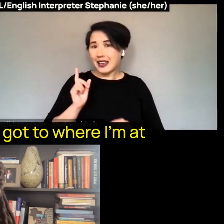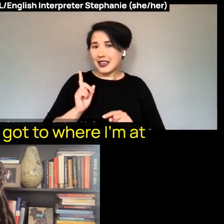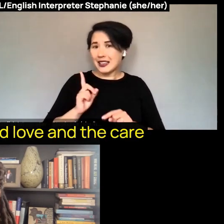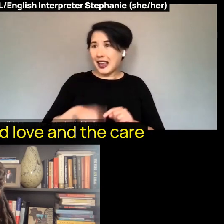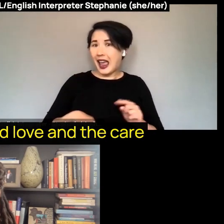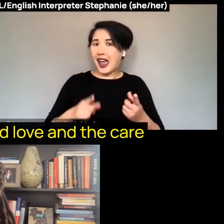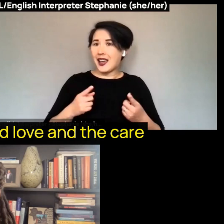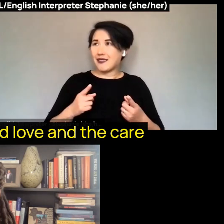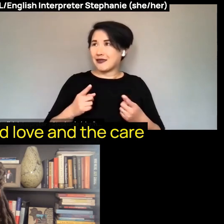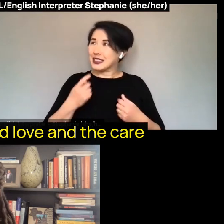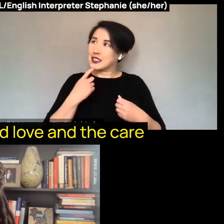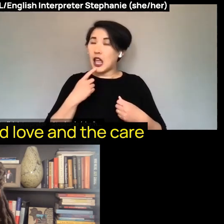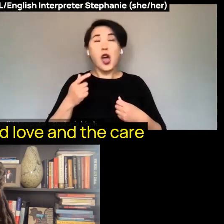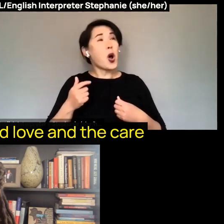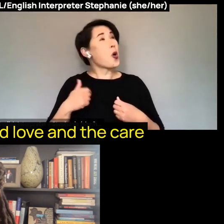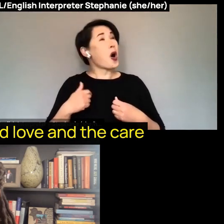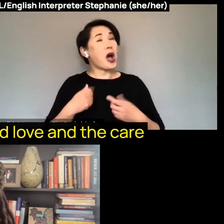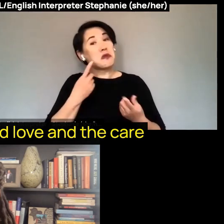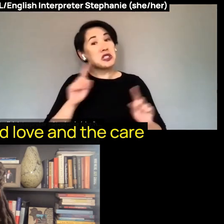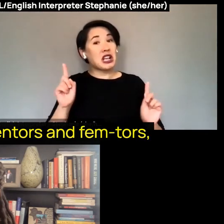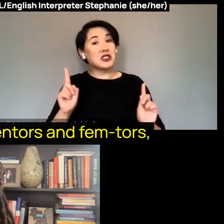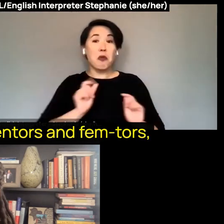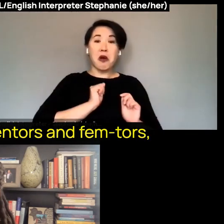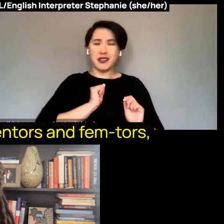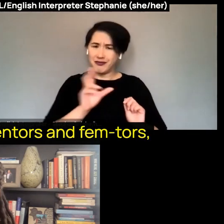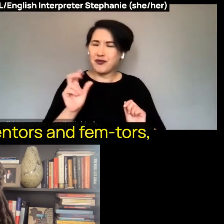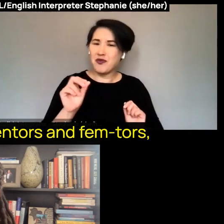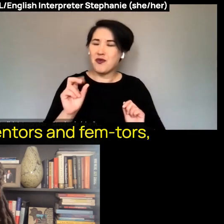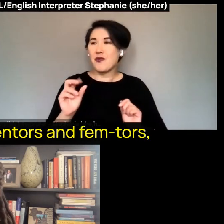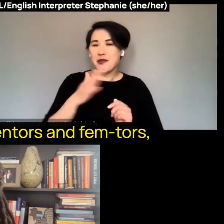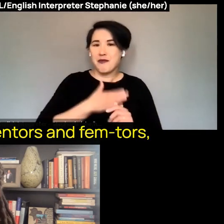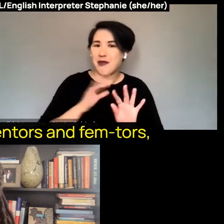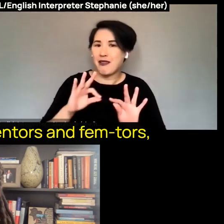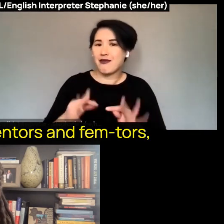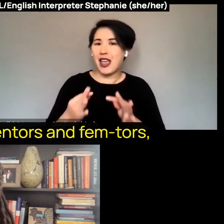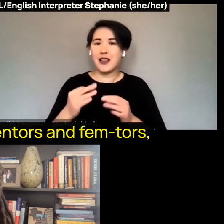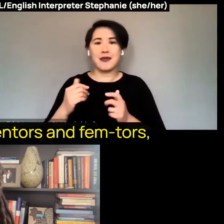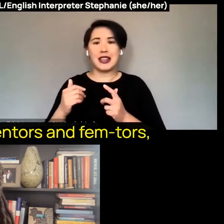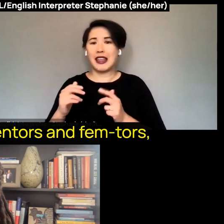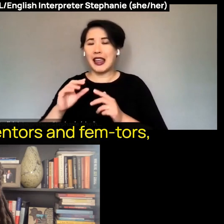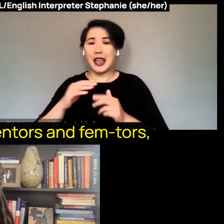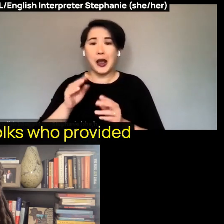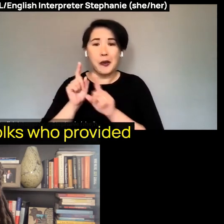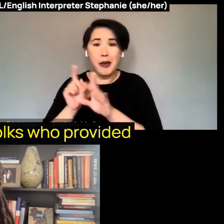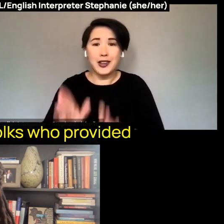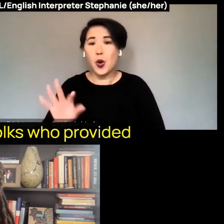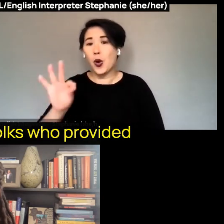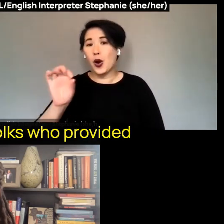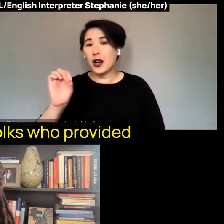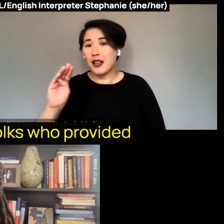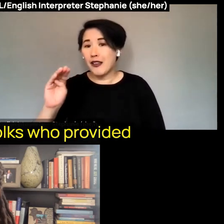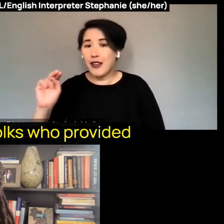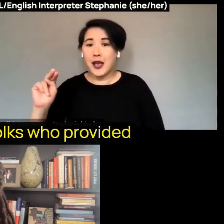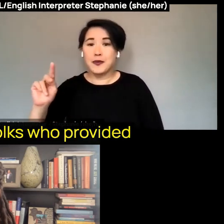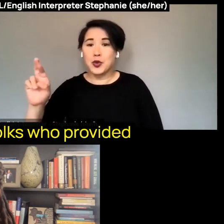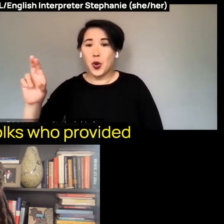where I'm at without the support and love and the care of family, loved ones, mentors and femtors